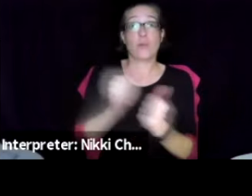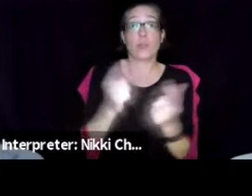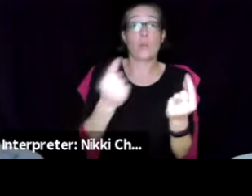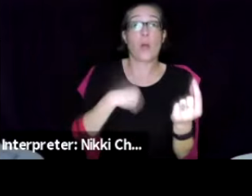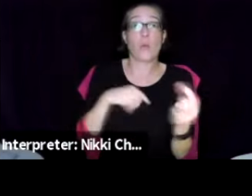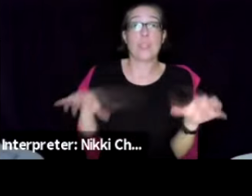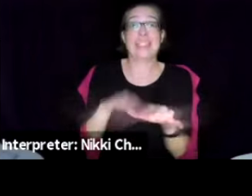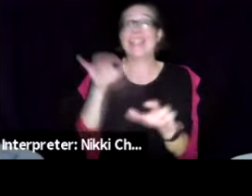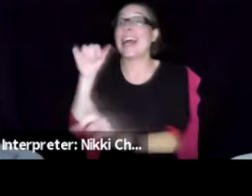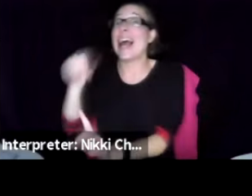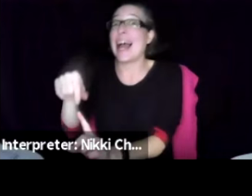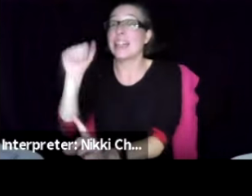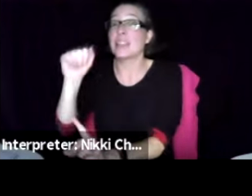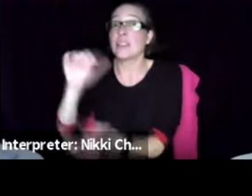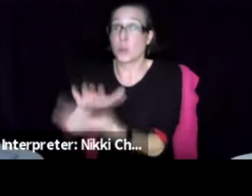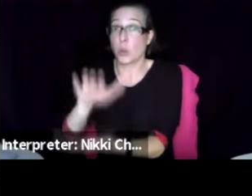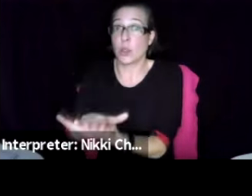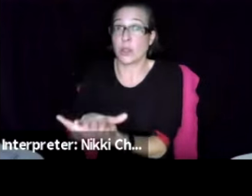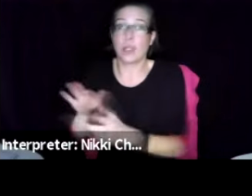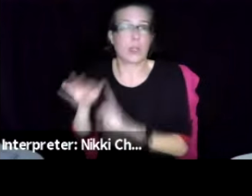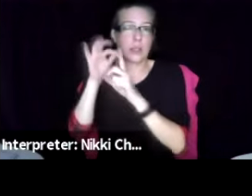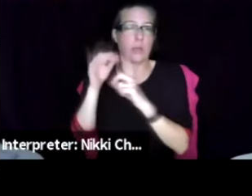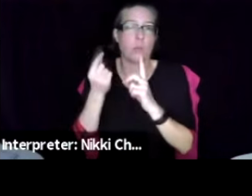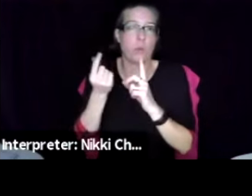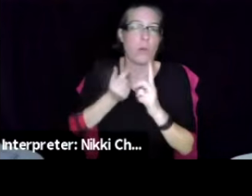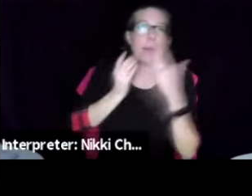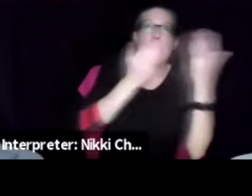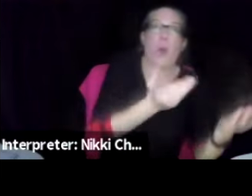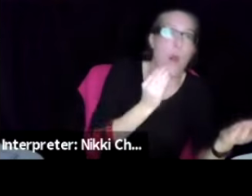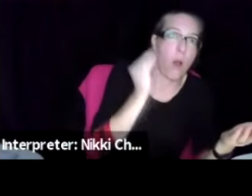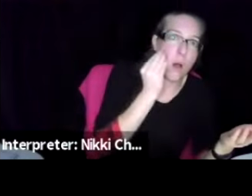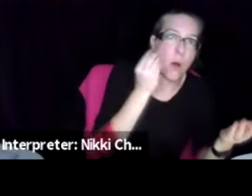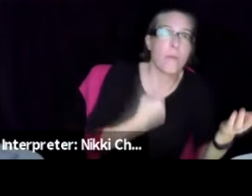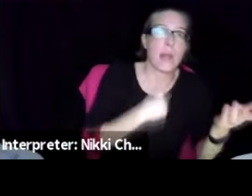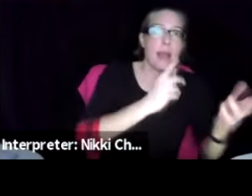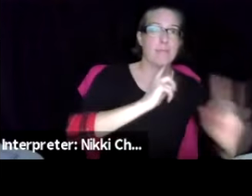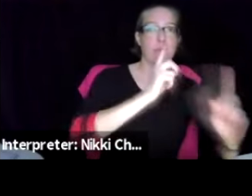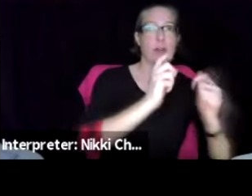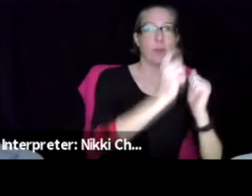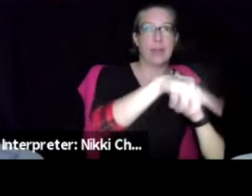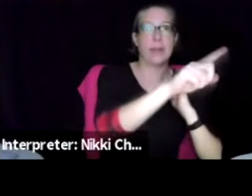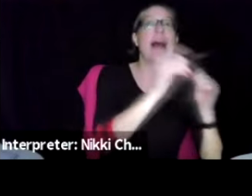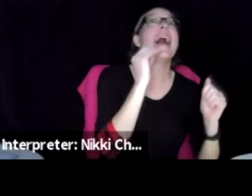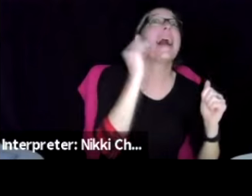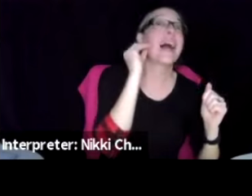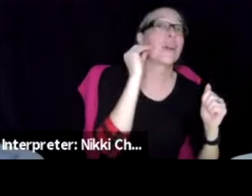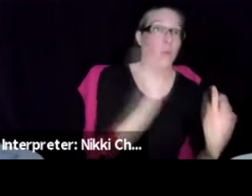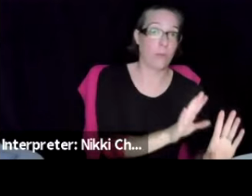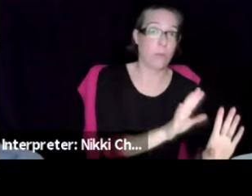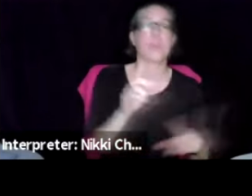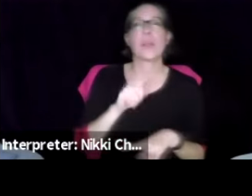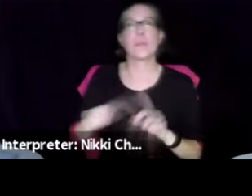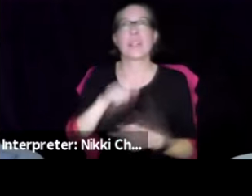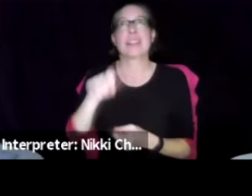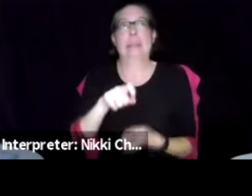school, except for what we brought home and what we talked about at home. So I don't know if I have specific